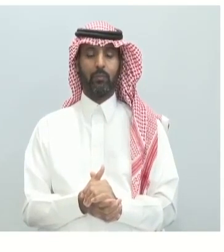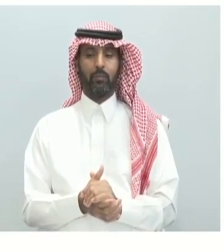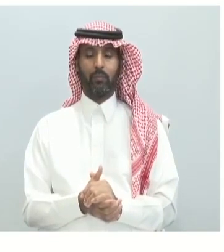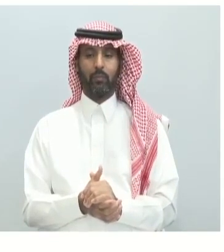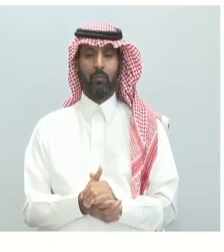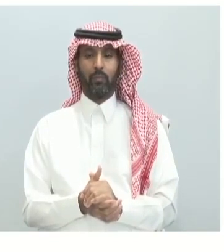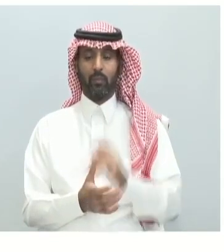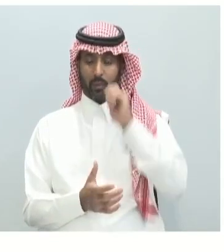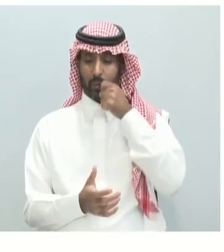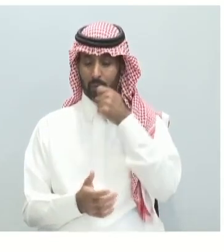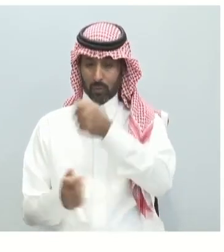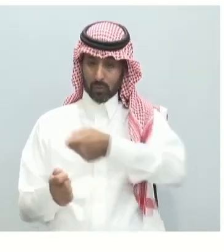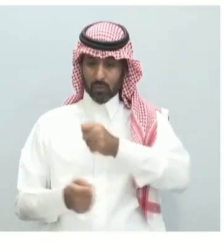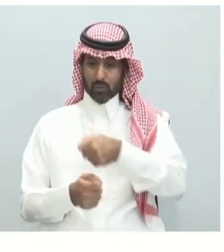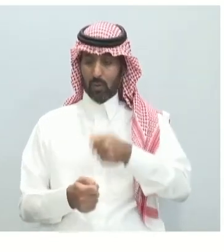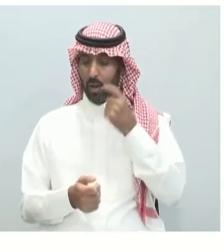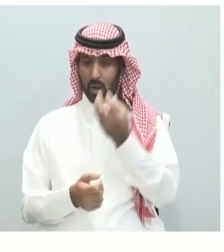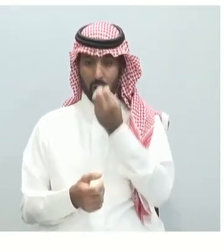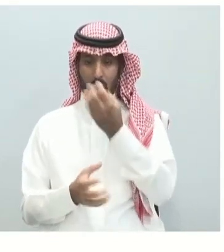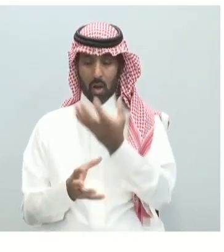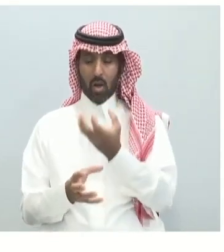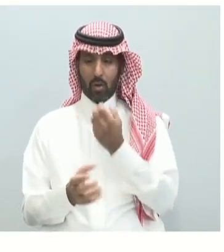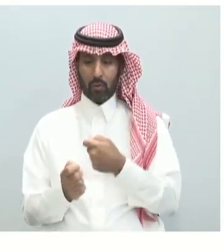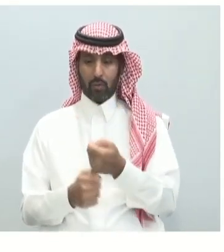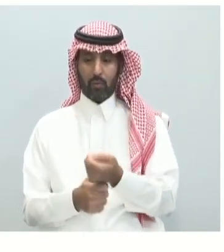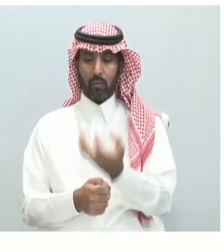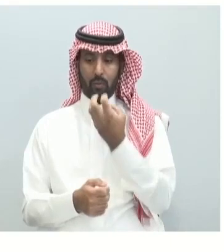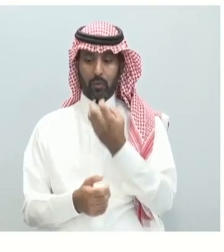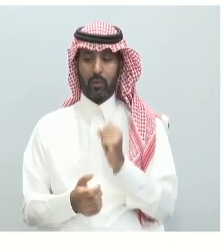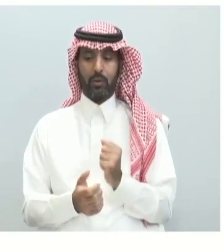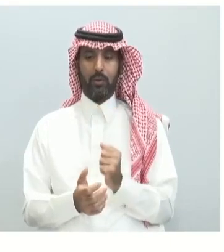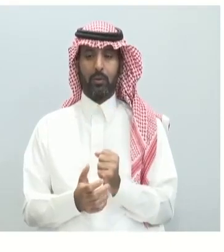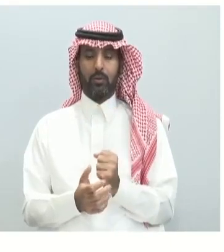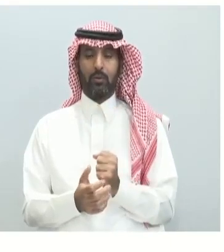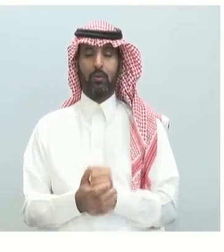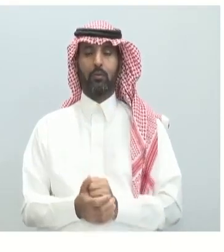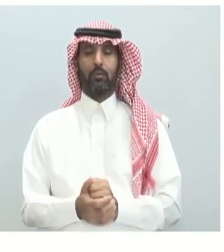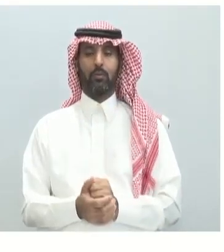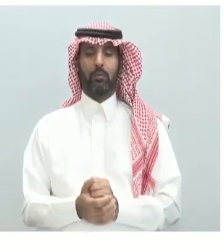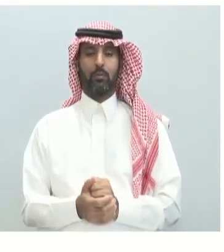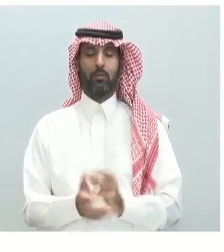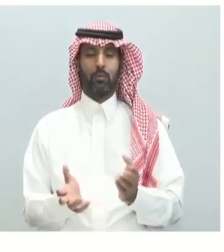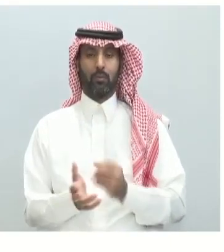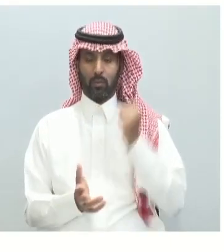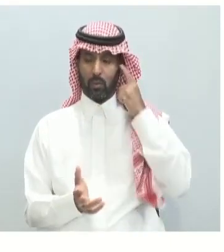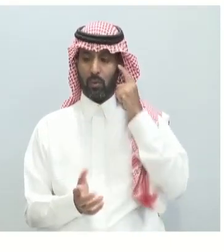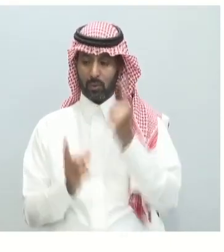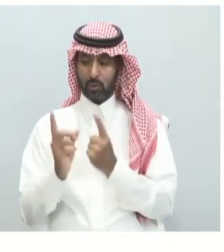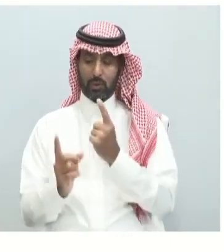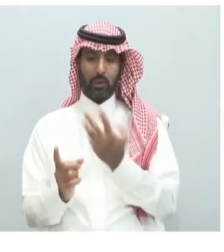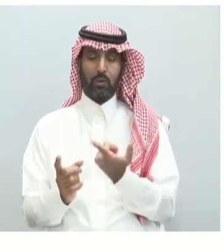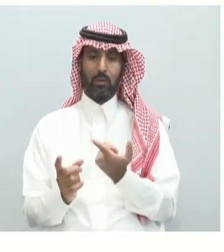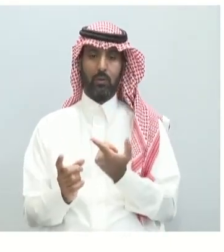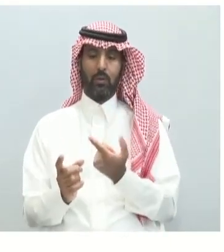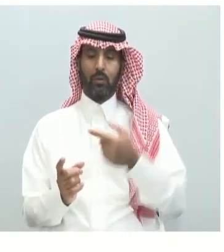both, the farmers and the consumers, is that they get to what? A, that they get to know each other, or